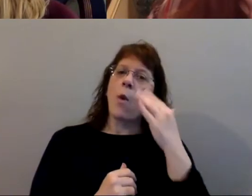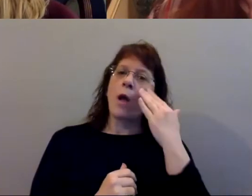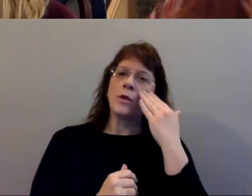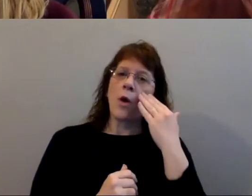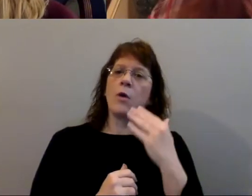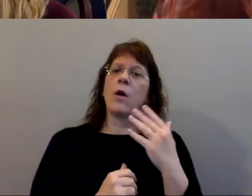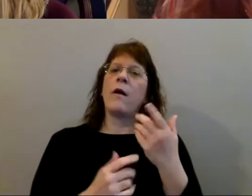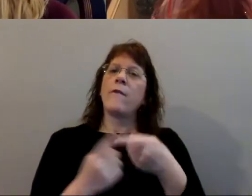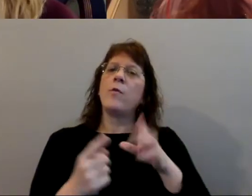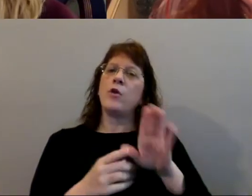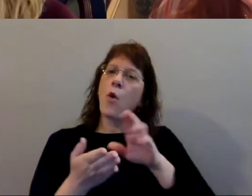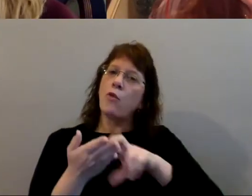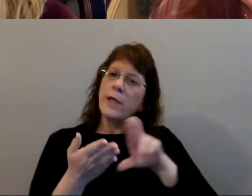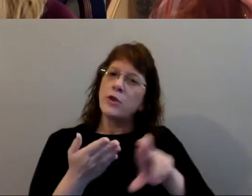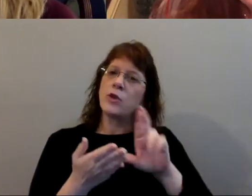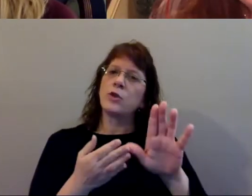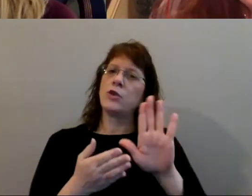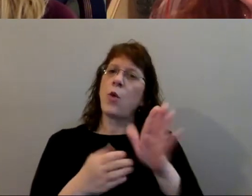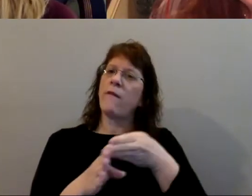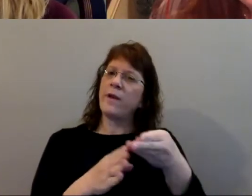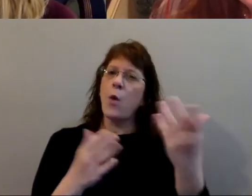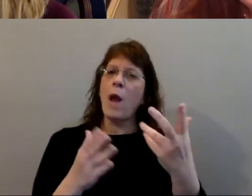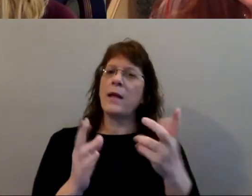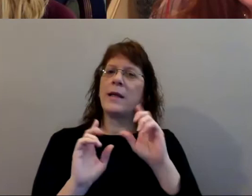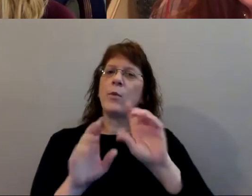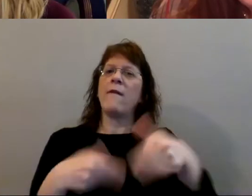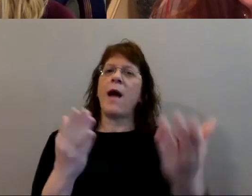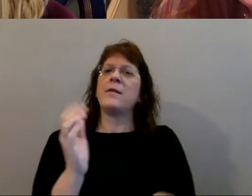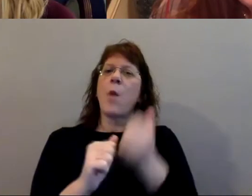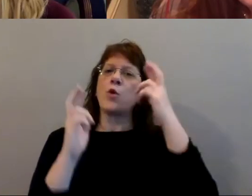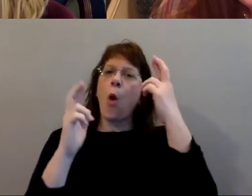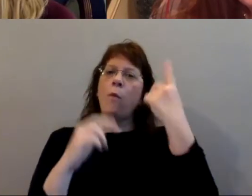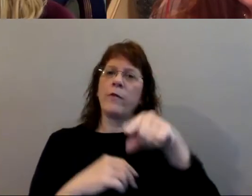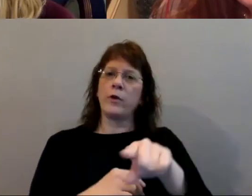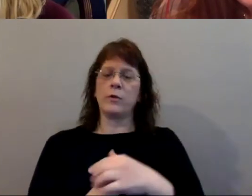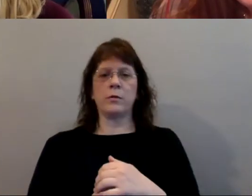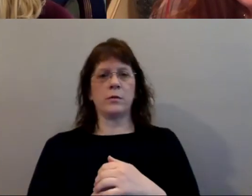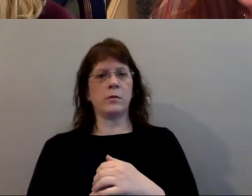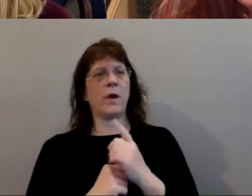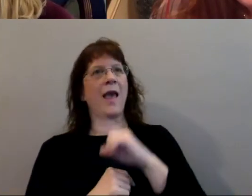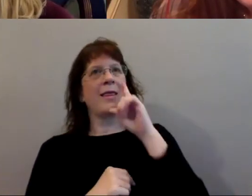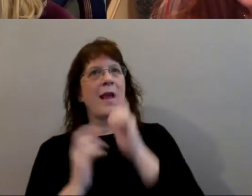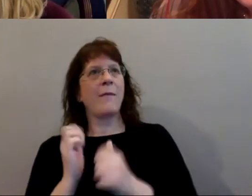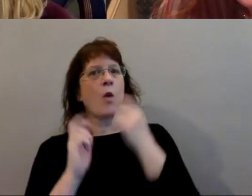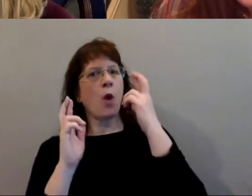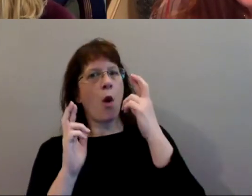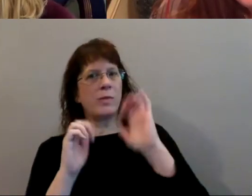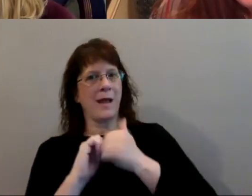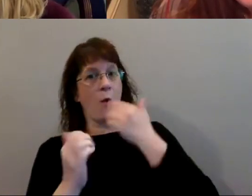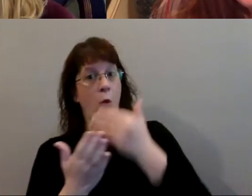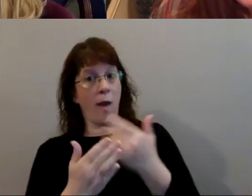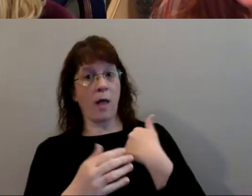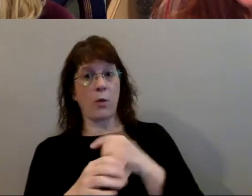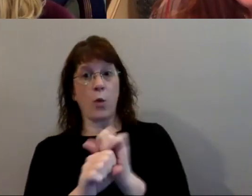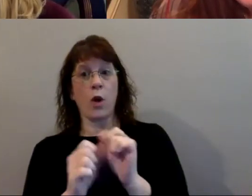most hope? I think what gives me the most hope is actually how well we've been able to work with industry.